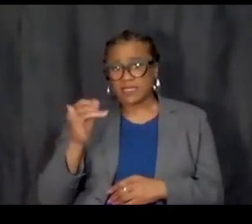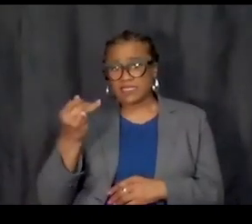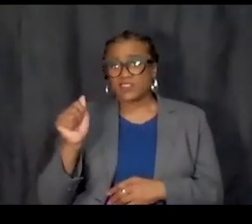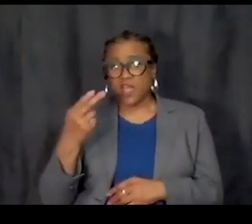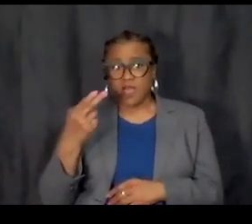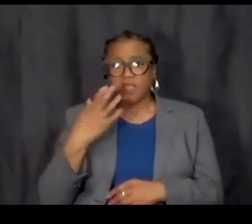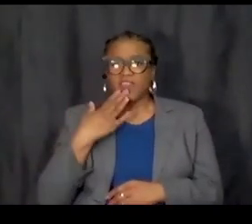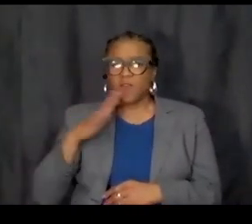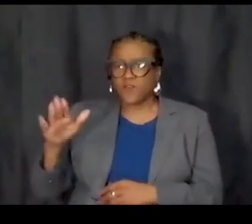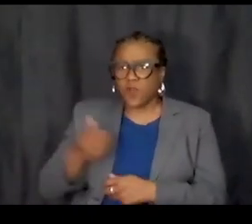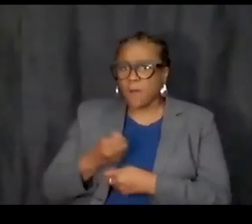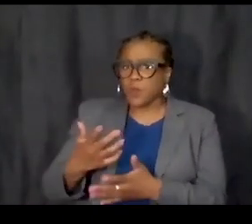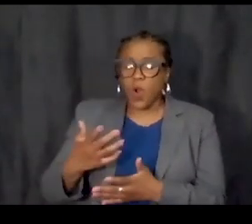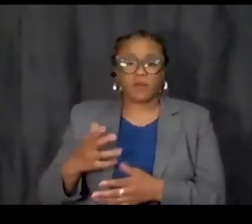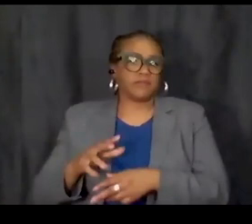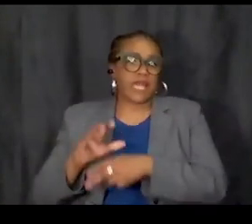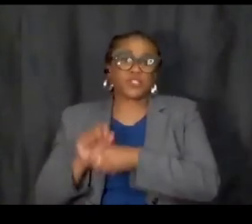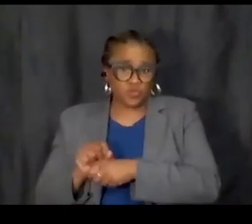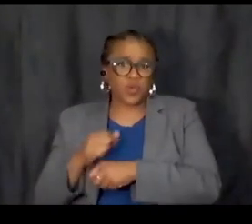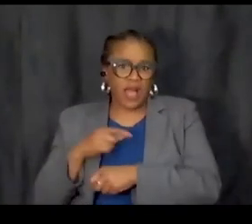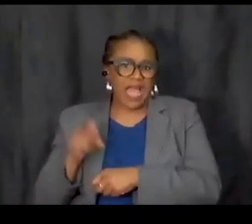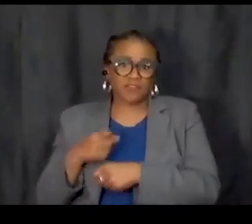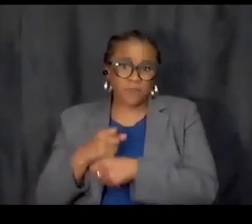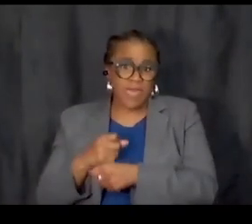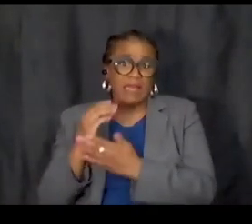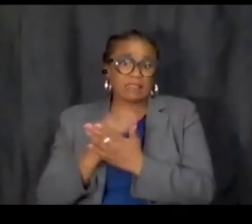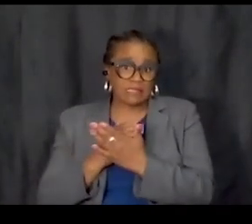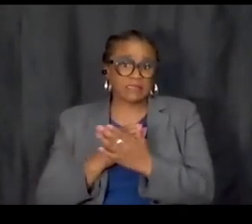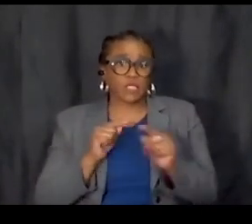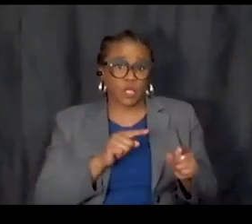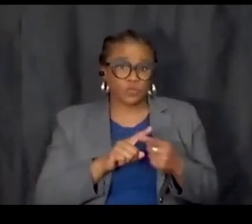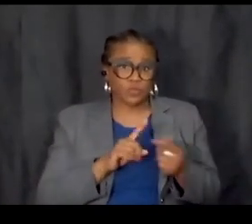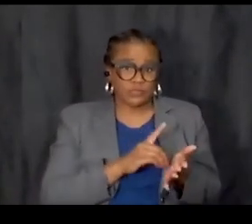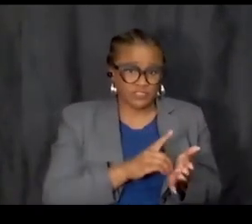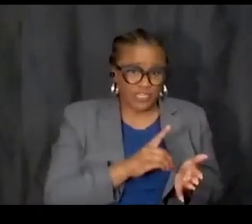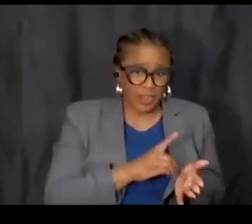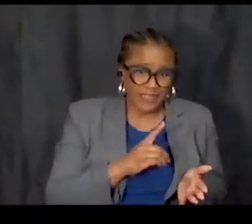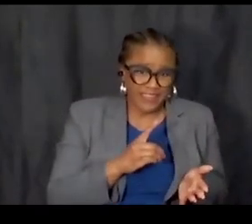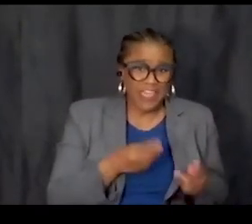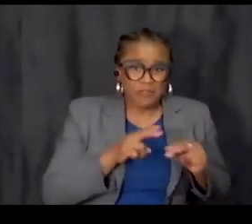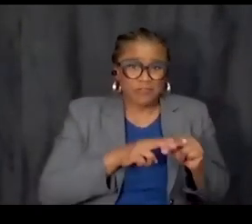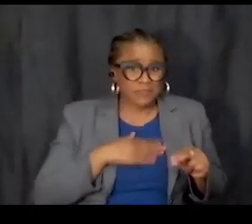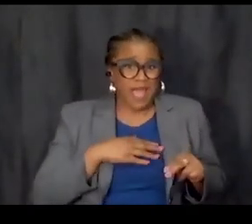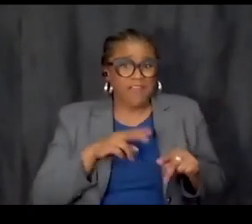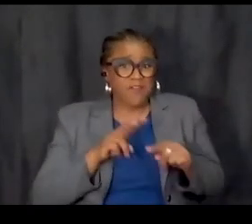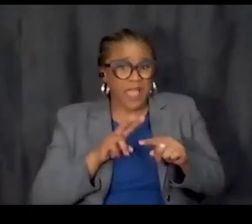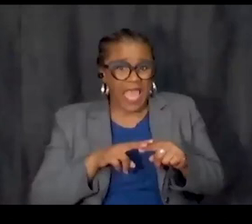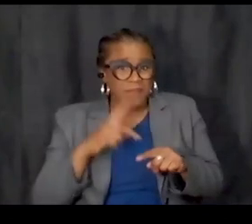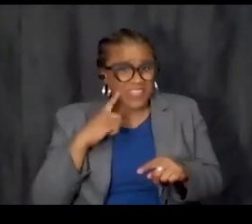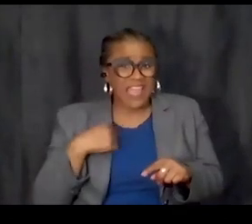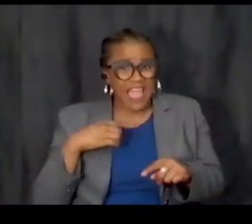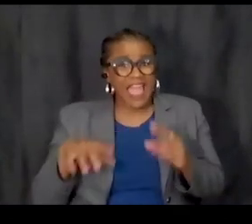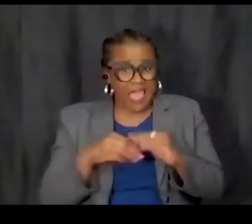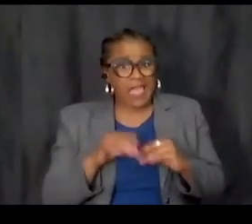have to make a list to go to the dictionary and up my vocab. So I think there's like 8 that I need to be like, yeah, I